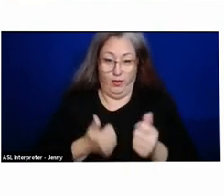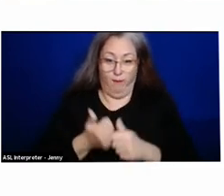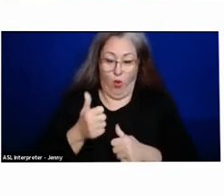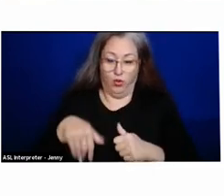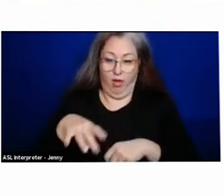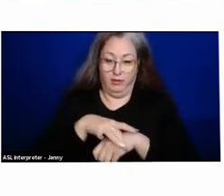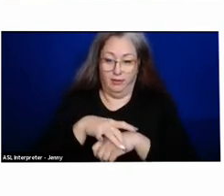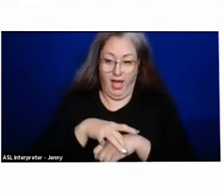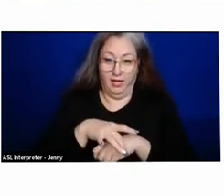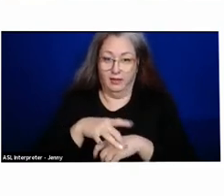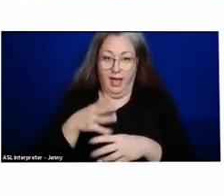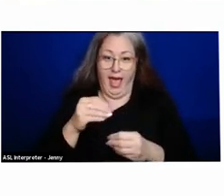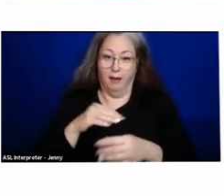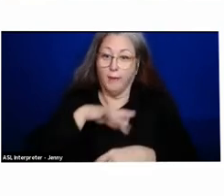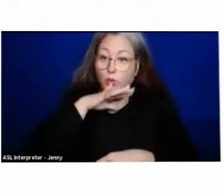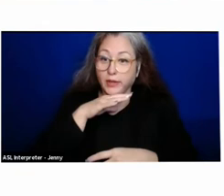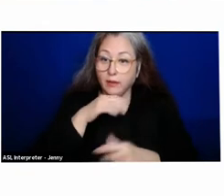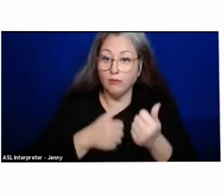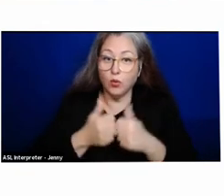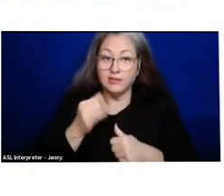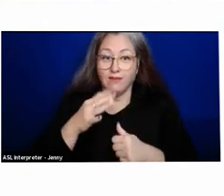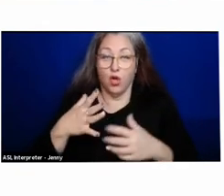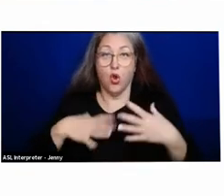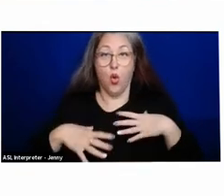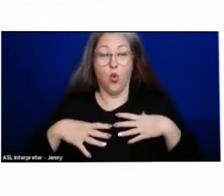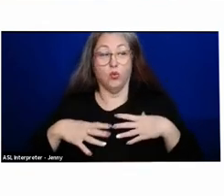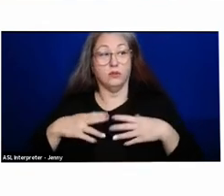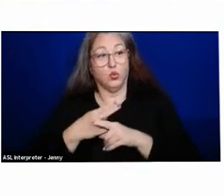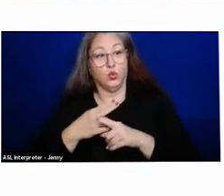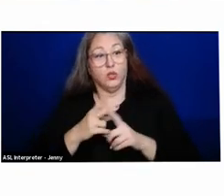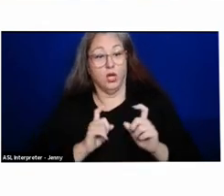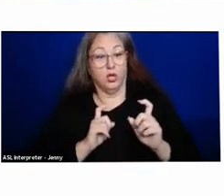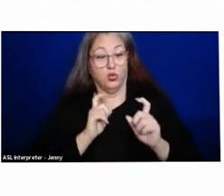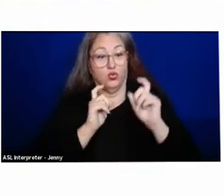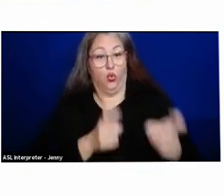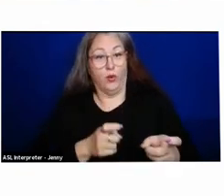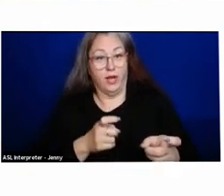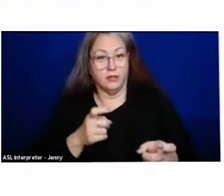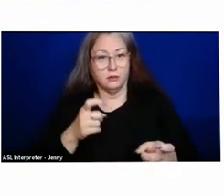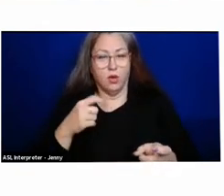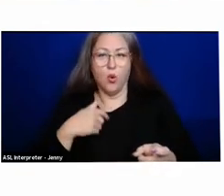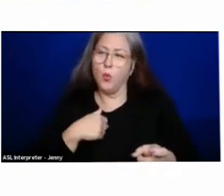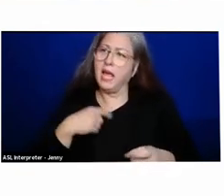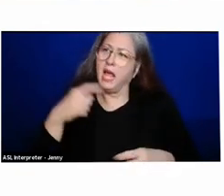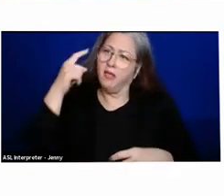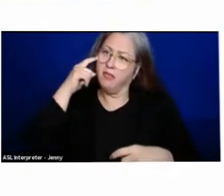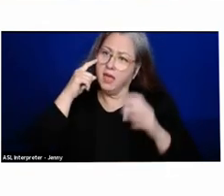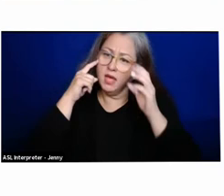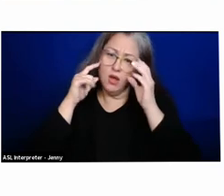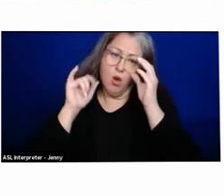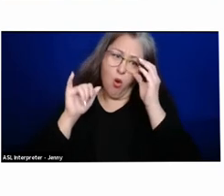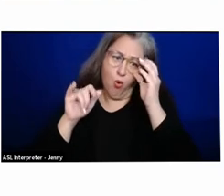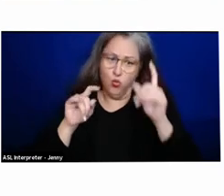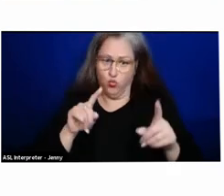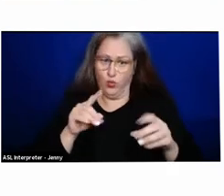most. So by donating secondhand clothes, I think rethink that. Are you giving us food, or